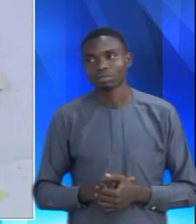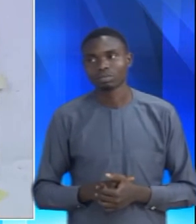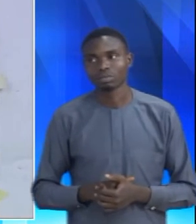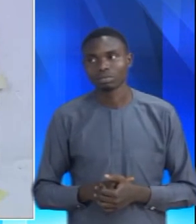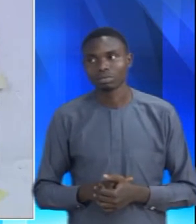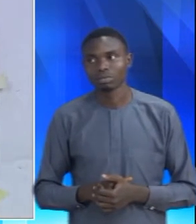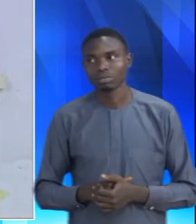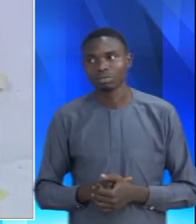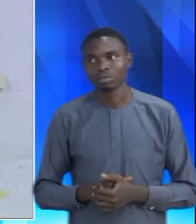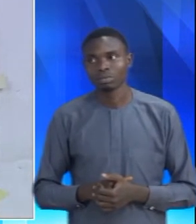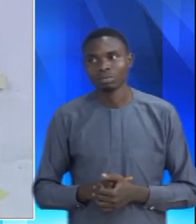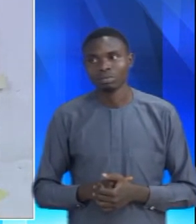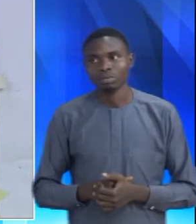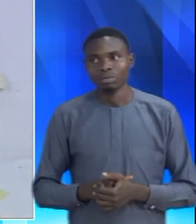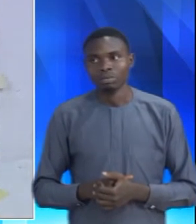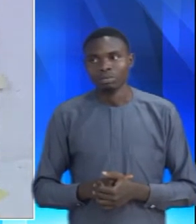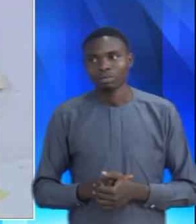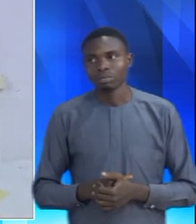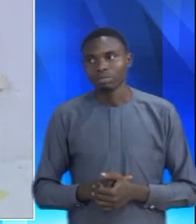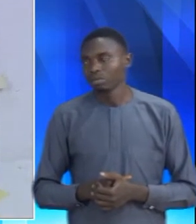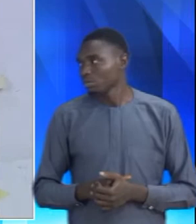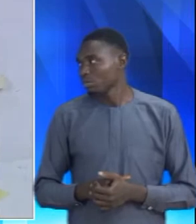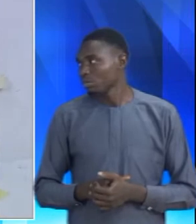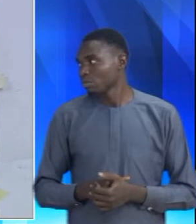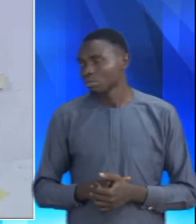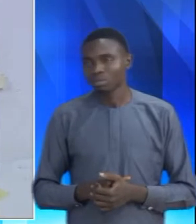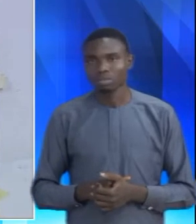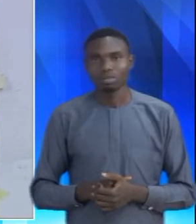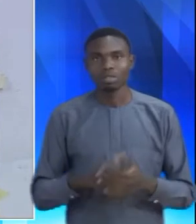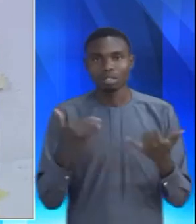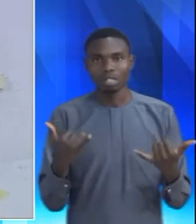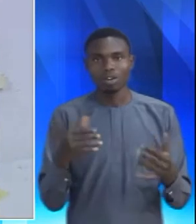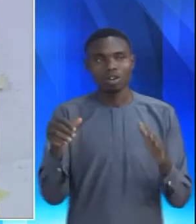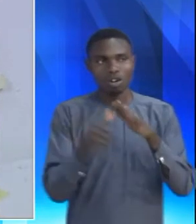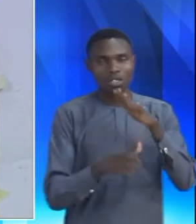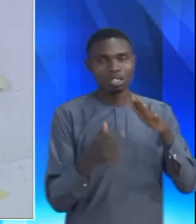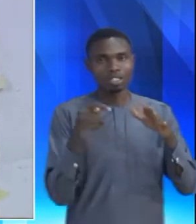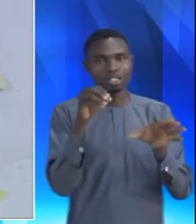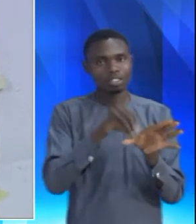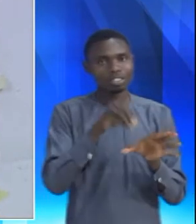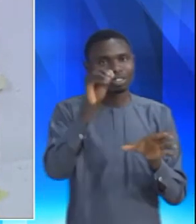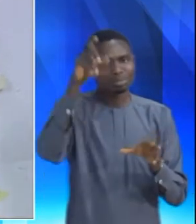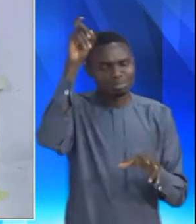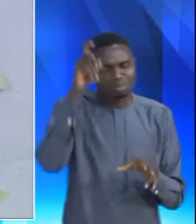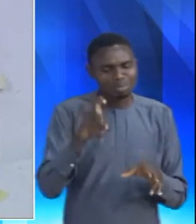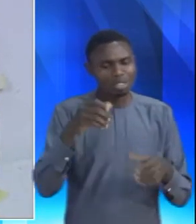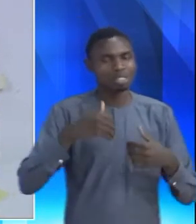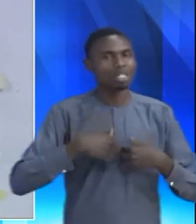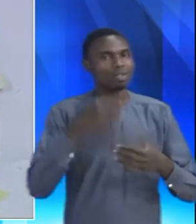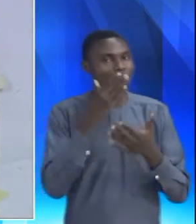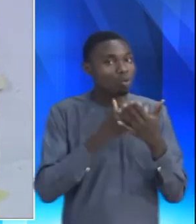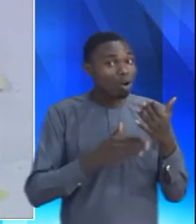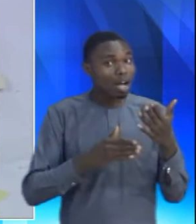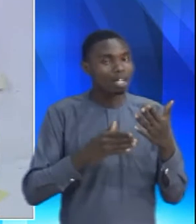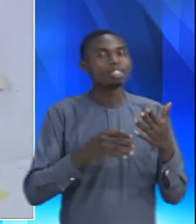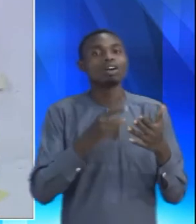That is under body or what? The content of your letter. So you have to have something